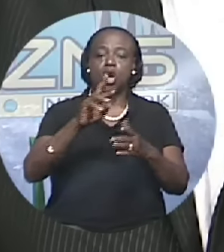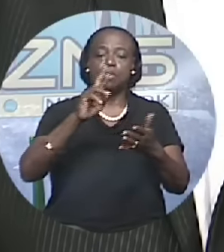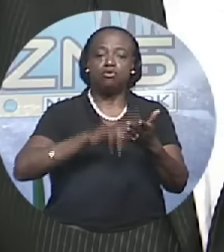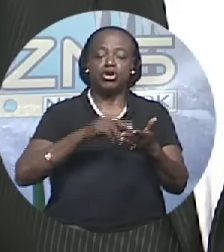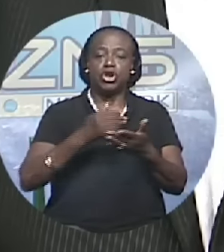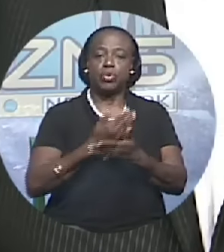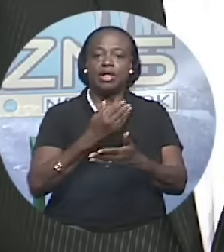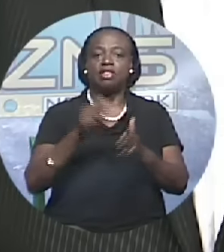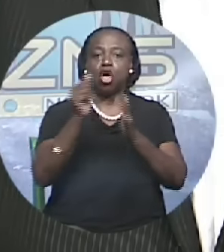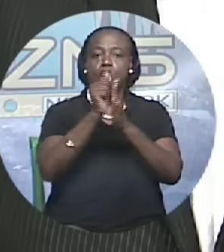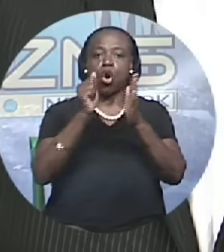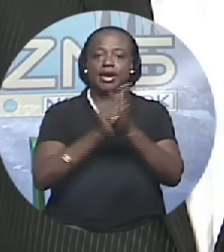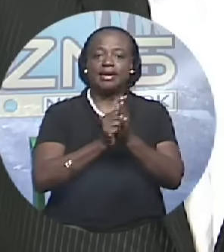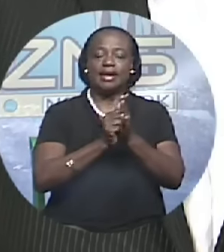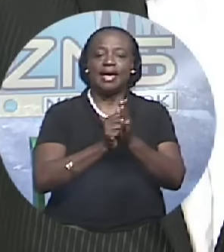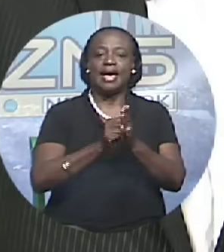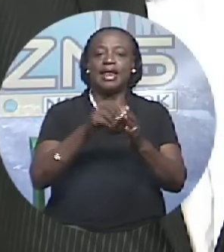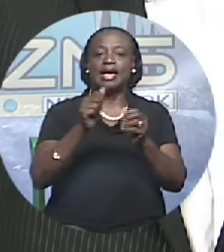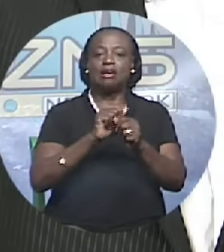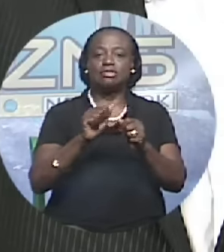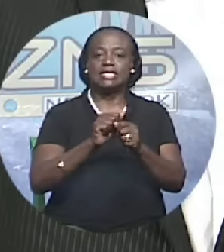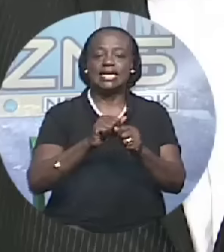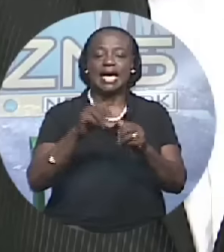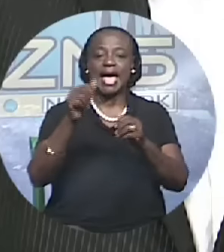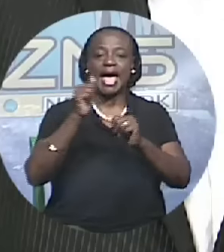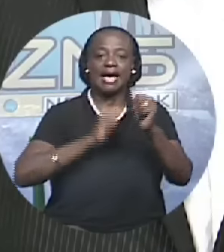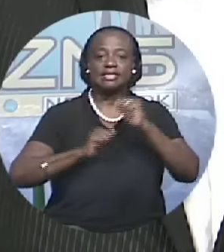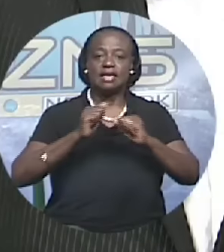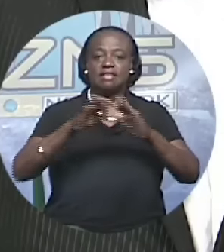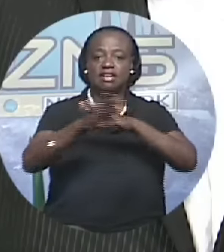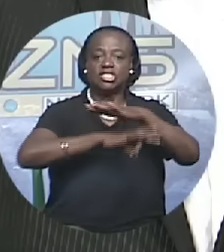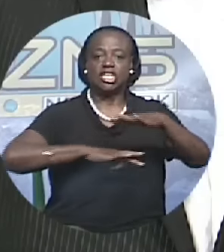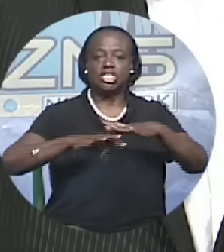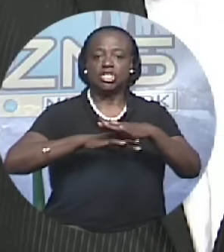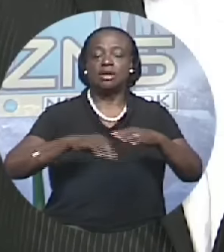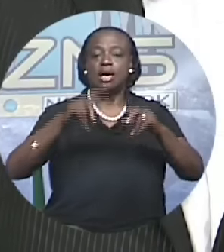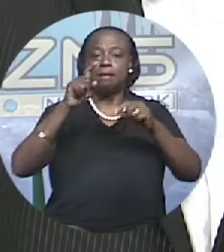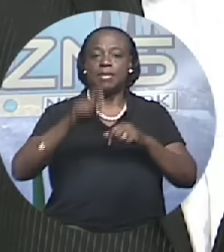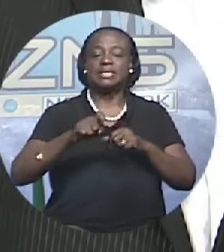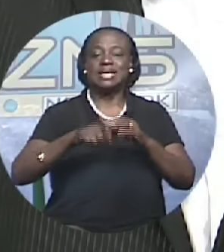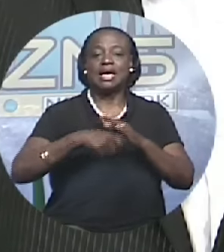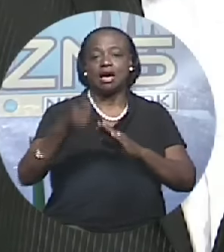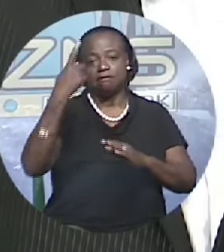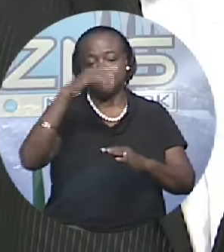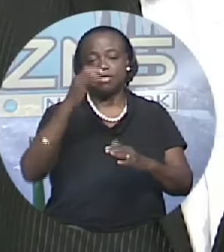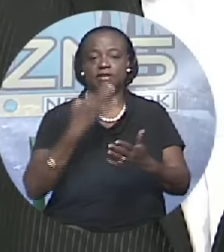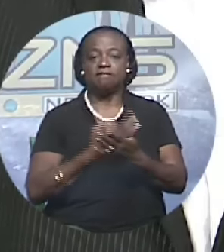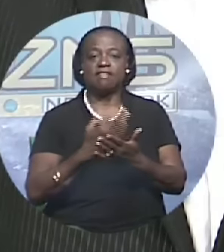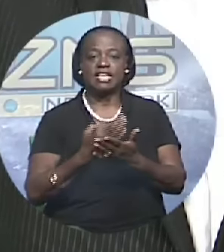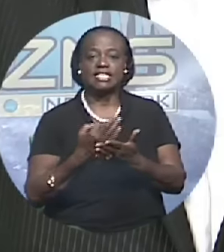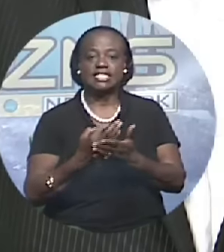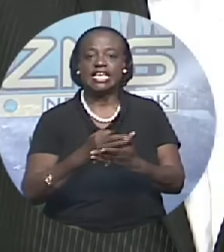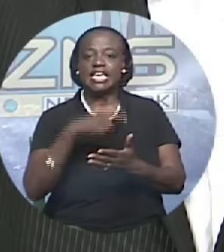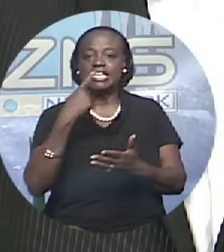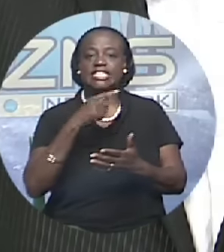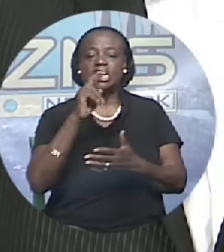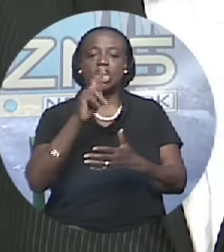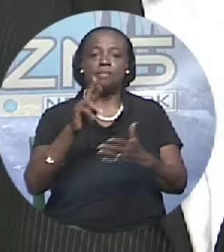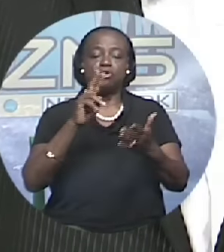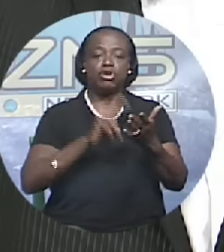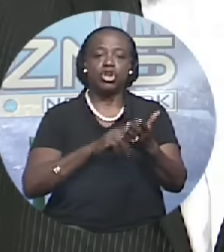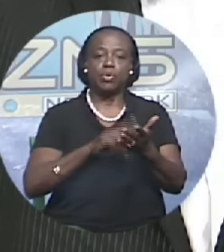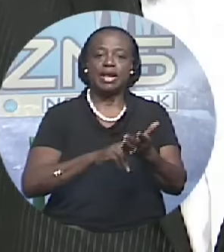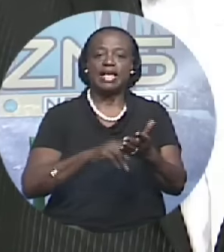Act, the foundation may have to account for those funds. And apart from a poor filing system, Chipman said urban renewal has no legal status